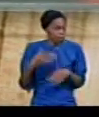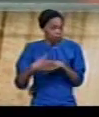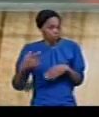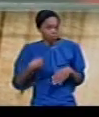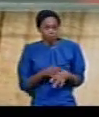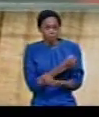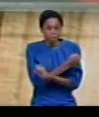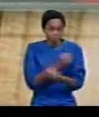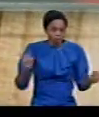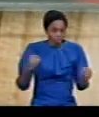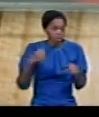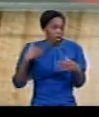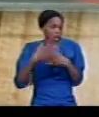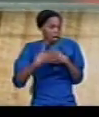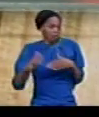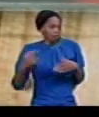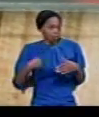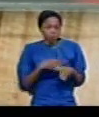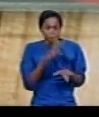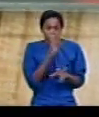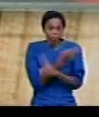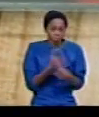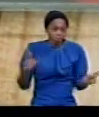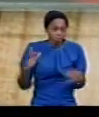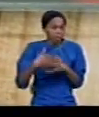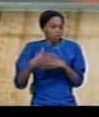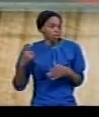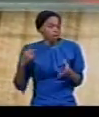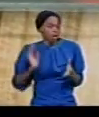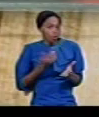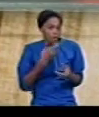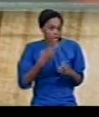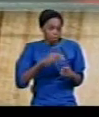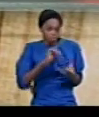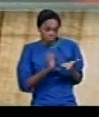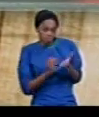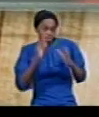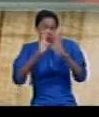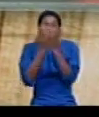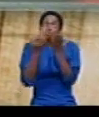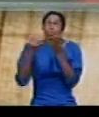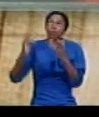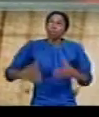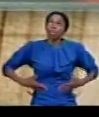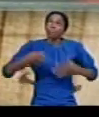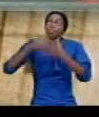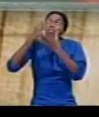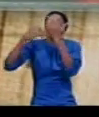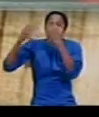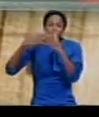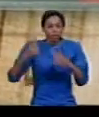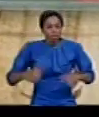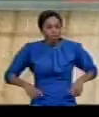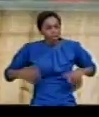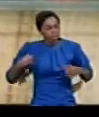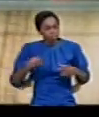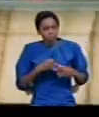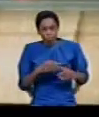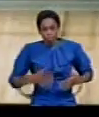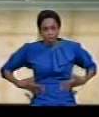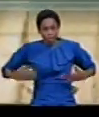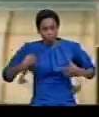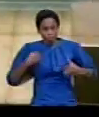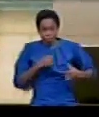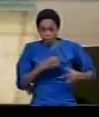saved, after being redeemed, after being written in the book of life in heaven, the life we live after we